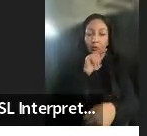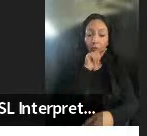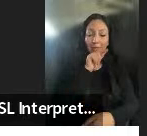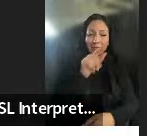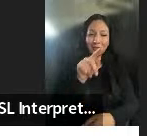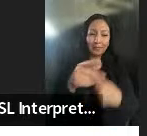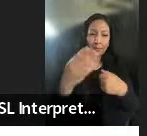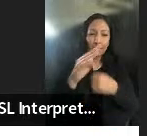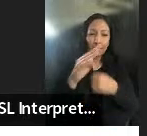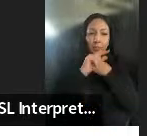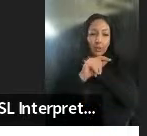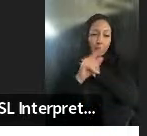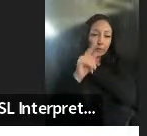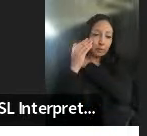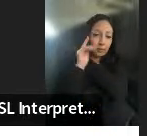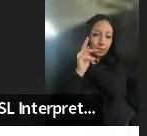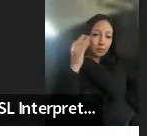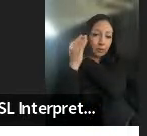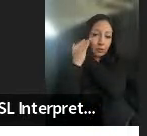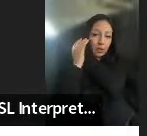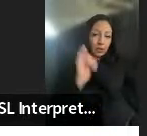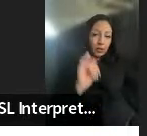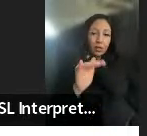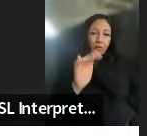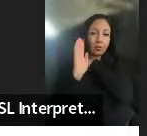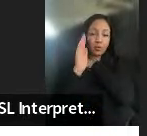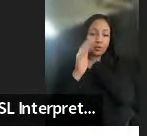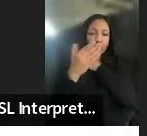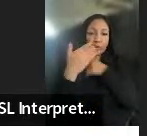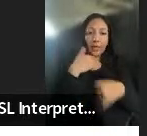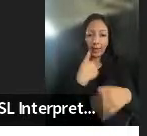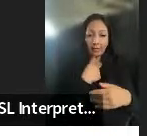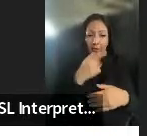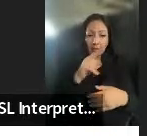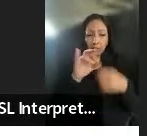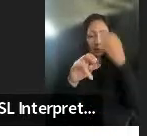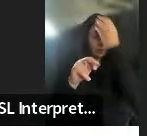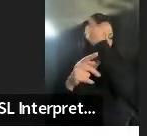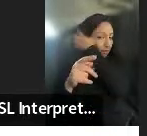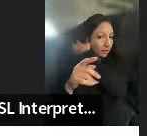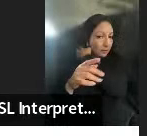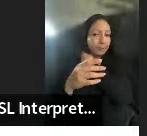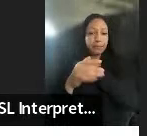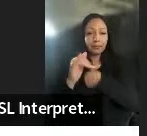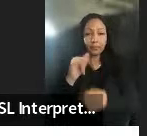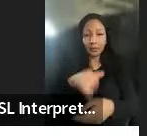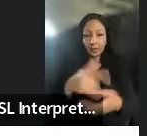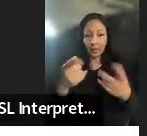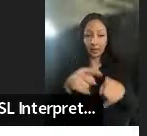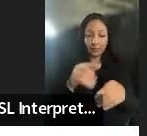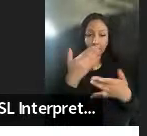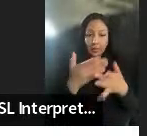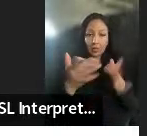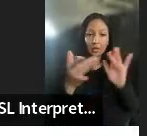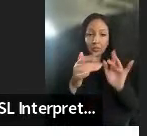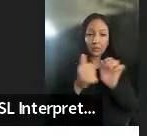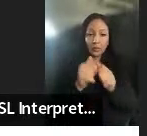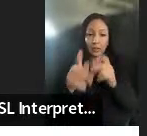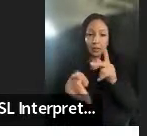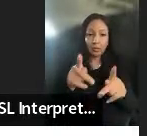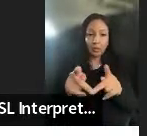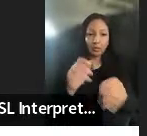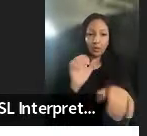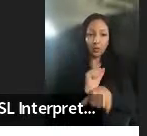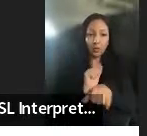make sure that people are aware that the zoning text is out. If there's other ways that we should be connecting with people and working